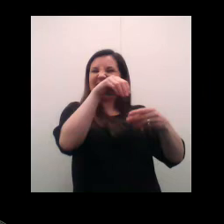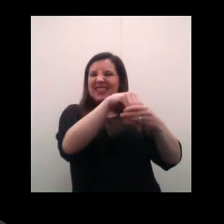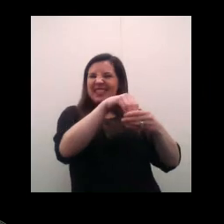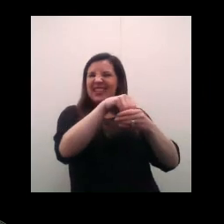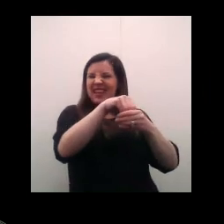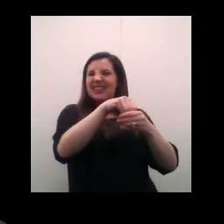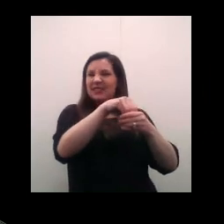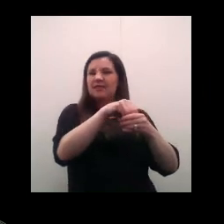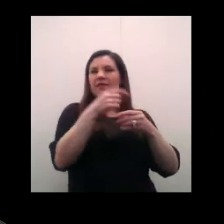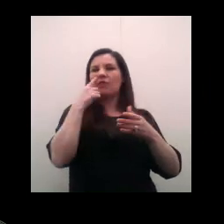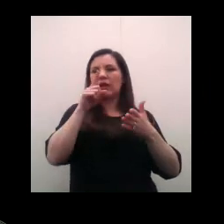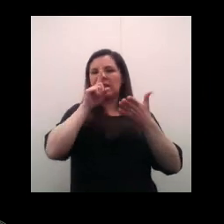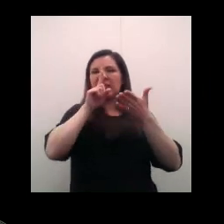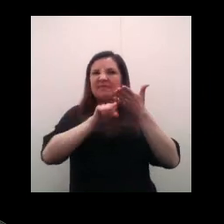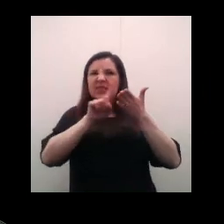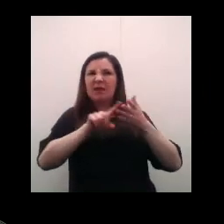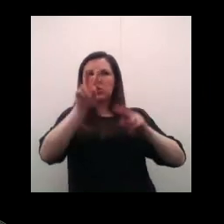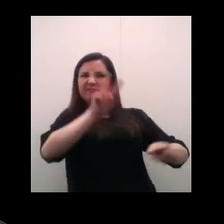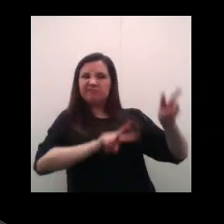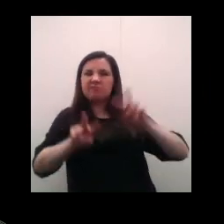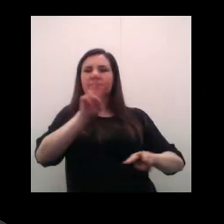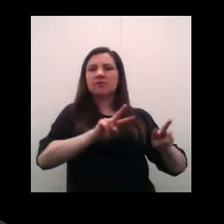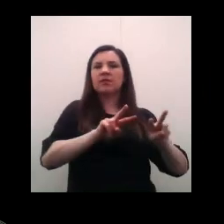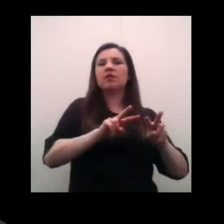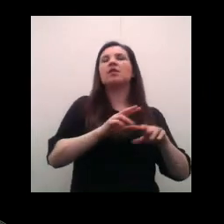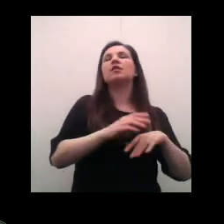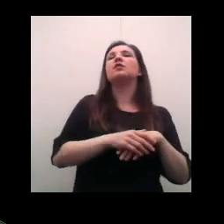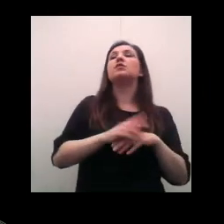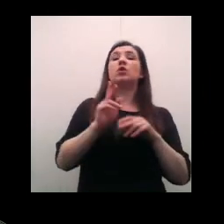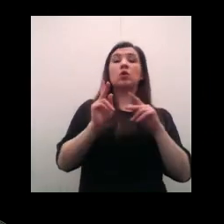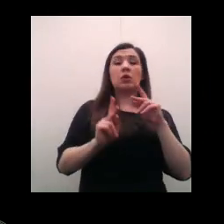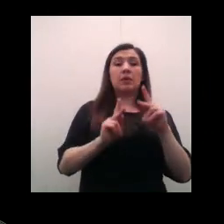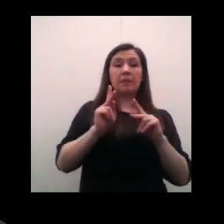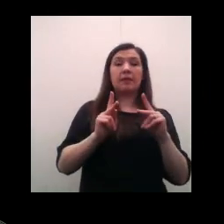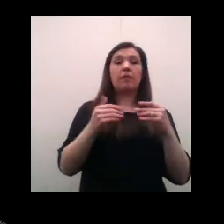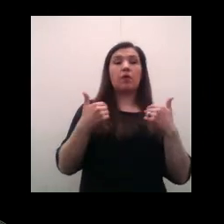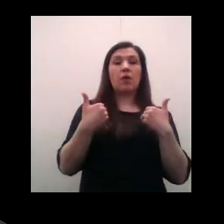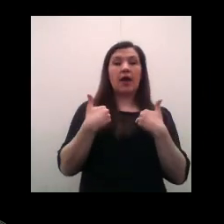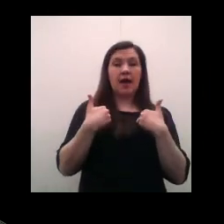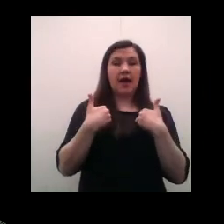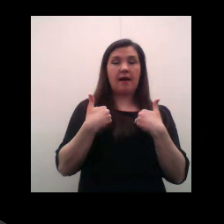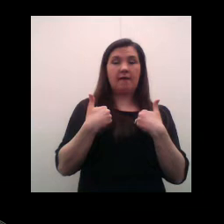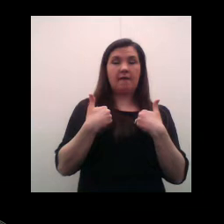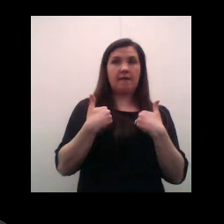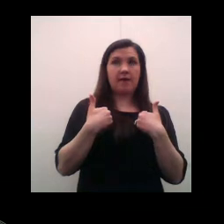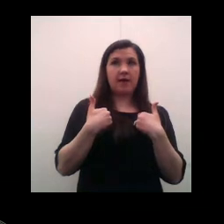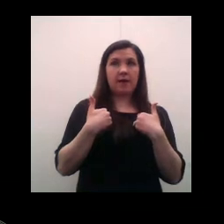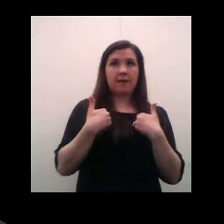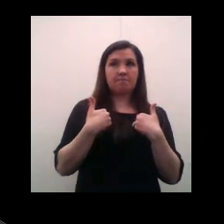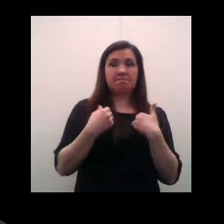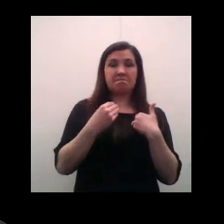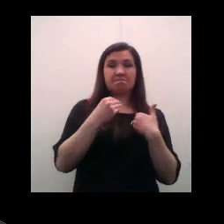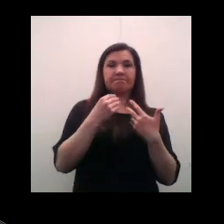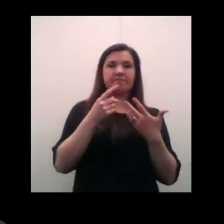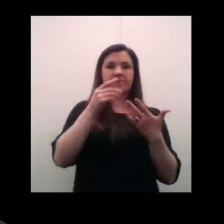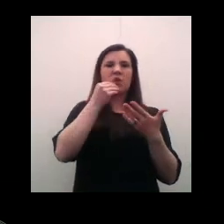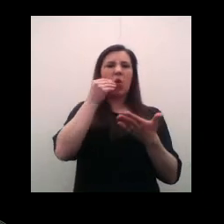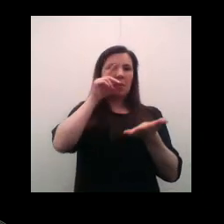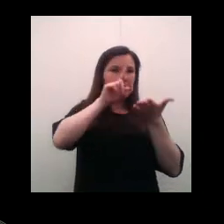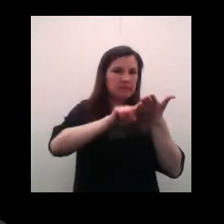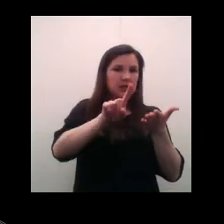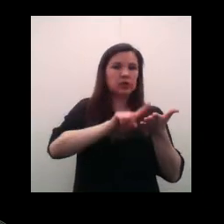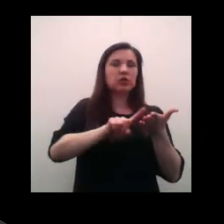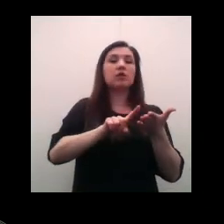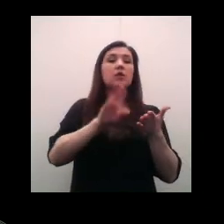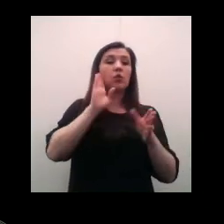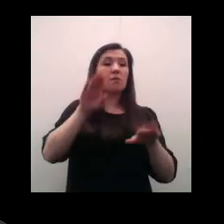inside part of the inspection. People who are going to have their homes inspected by us,